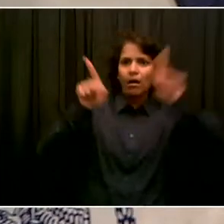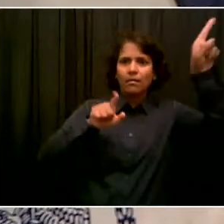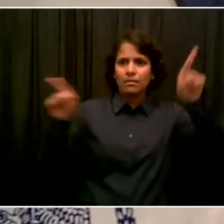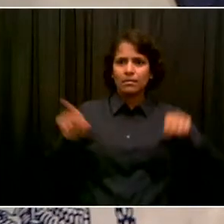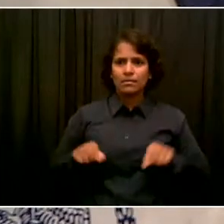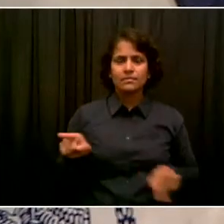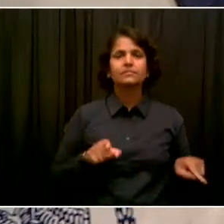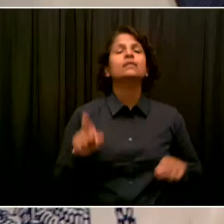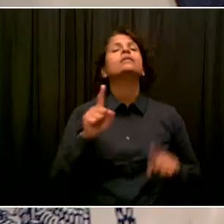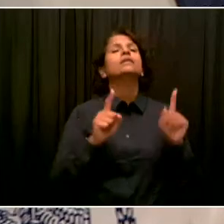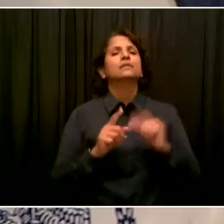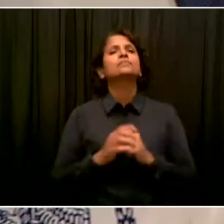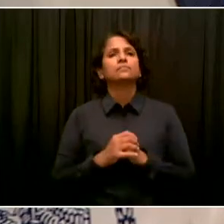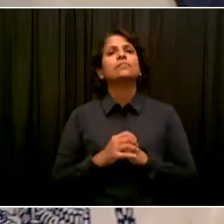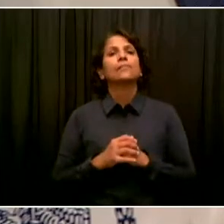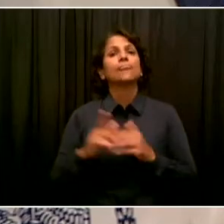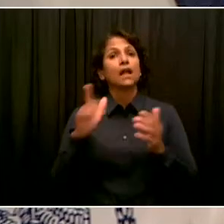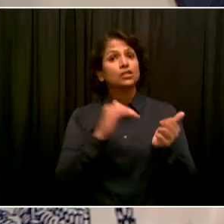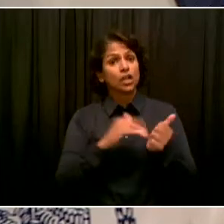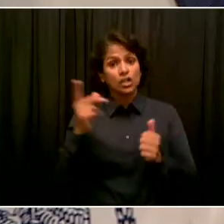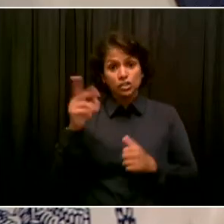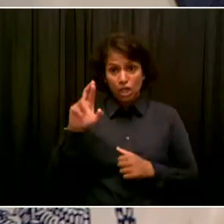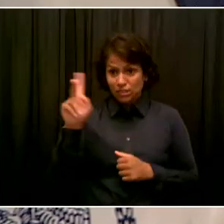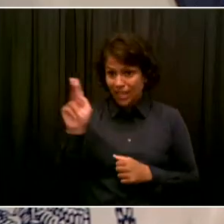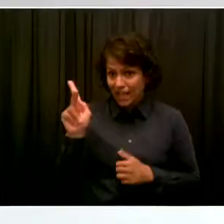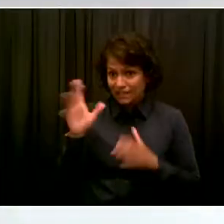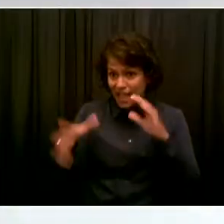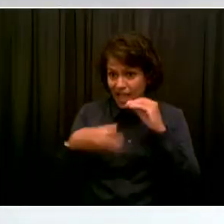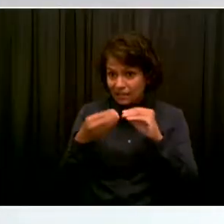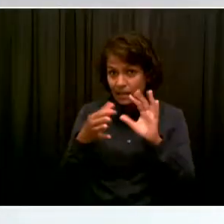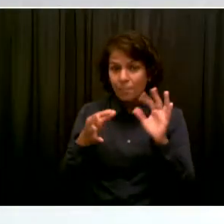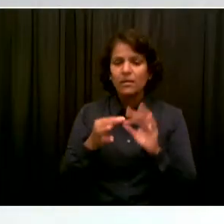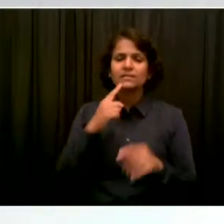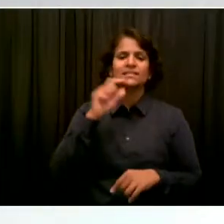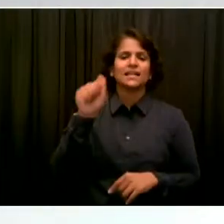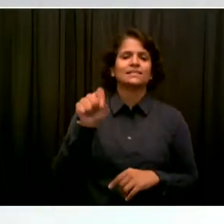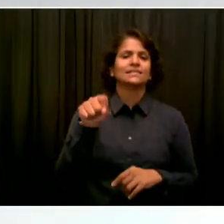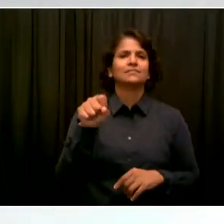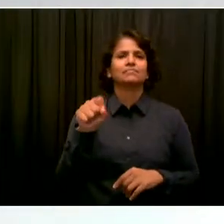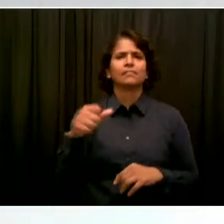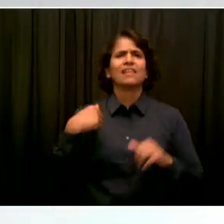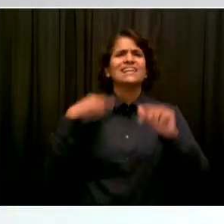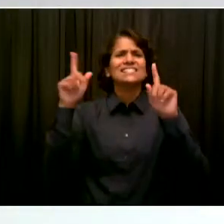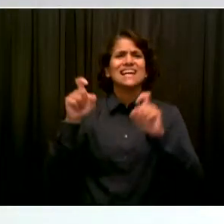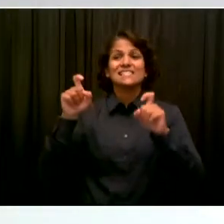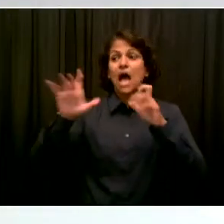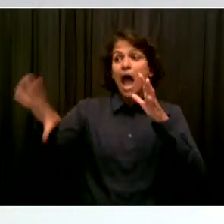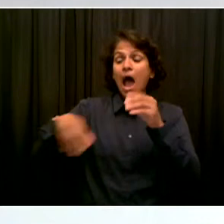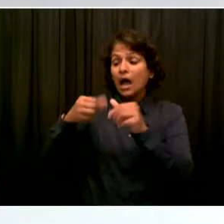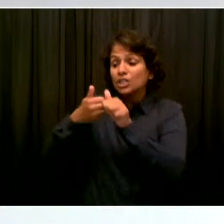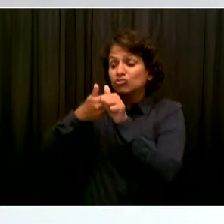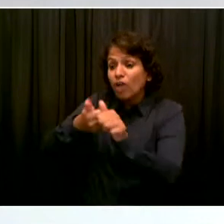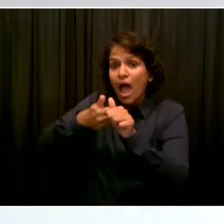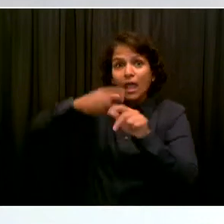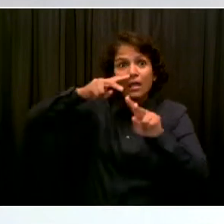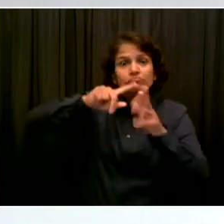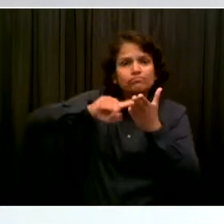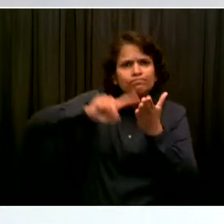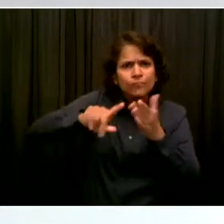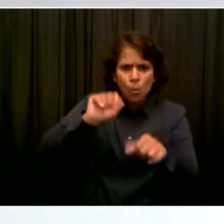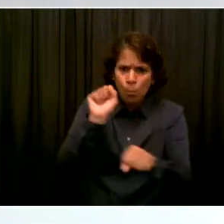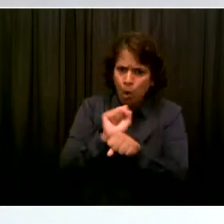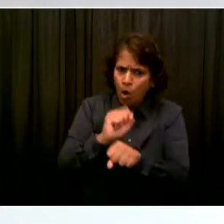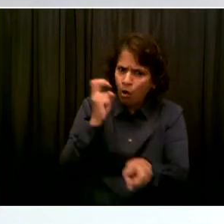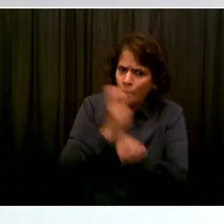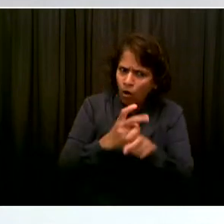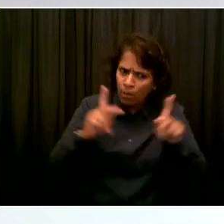add? Just to add, the Test and Trace operation is working hard on these cases and interviewing the people who are